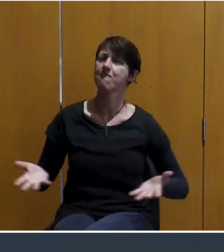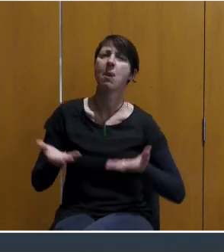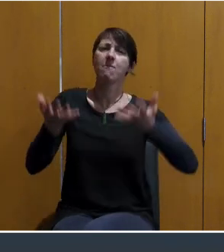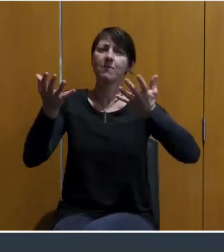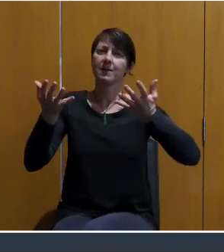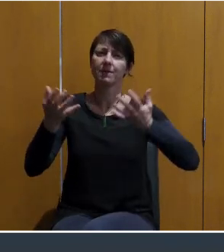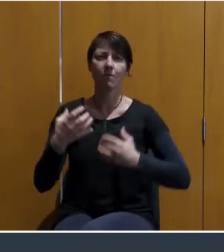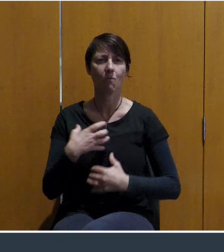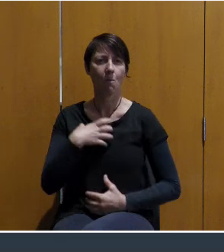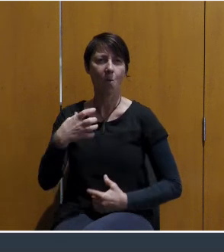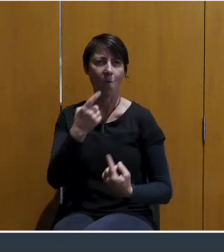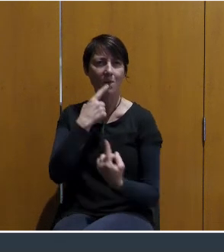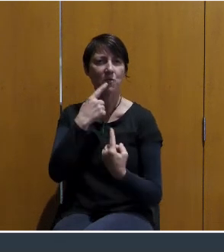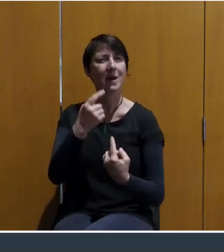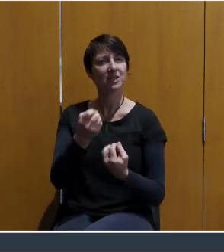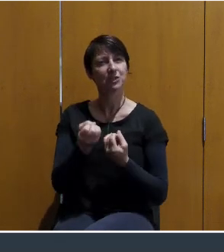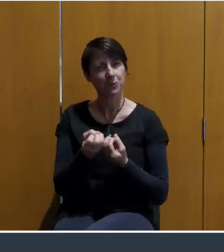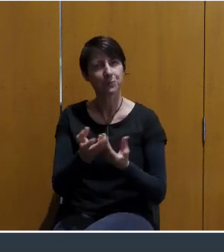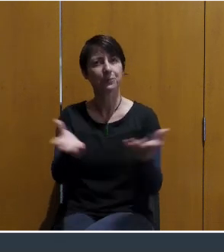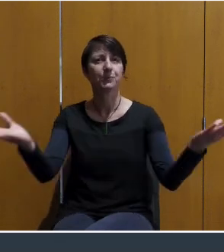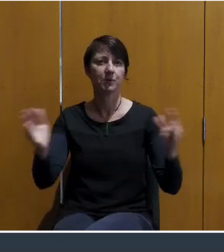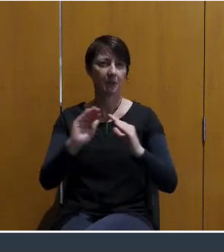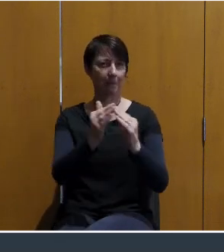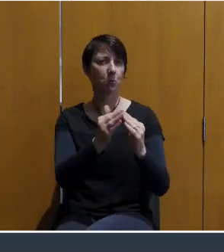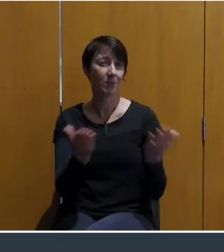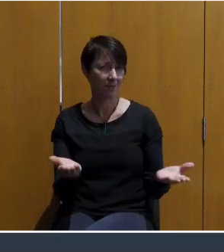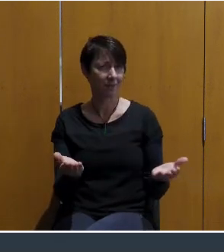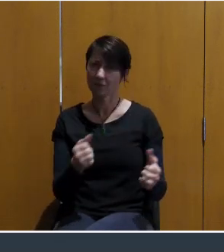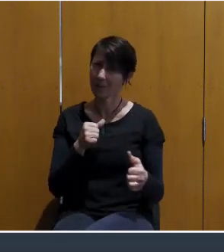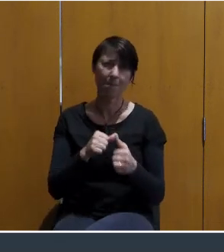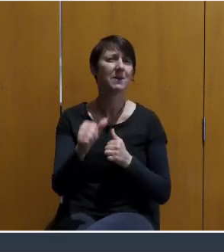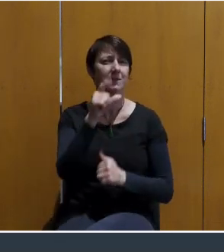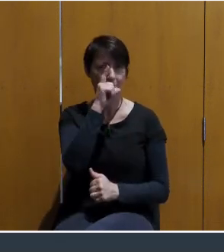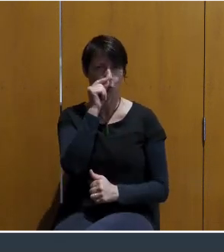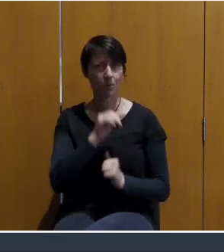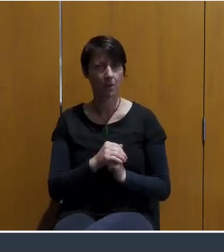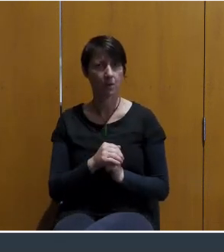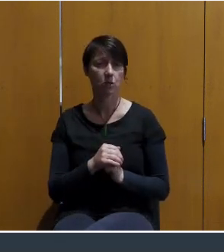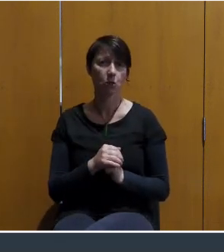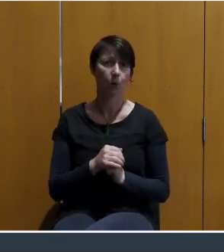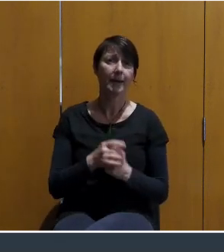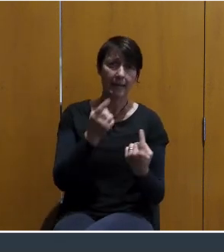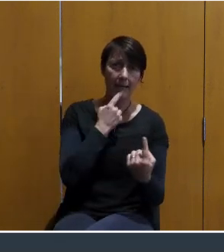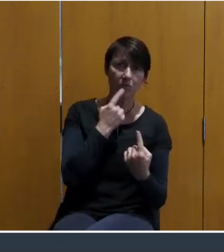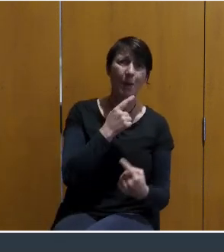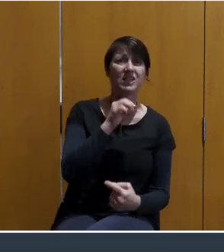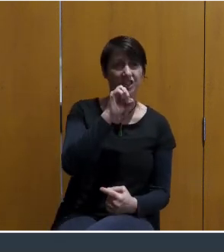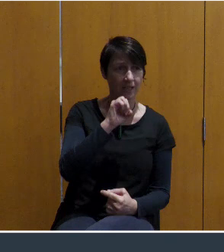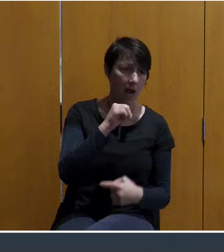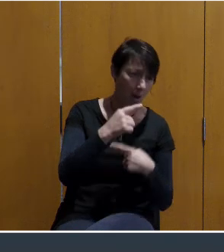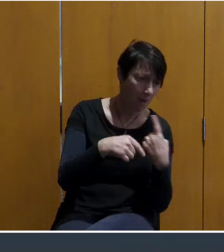our community, to as best as we can inform them not only about whether they should have a leash on and off, but